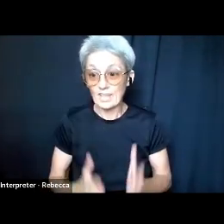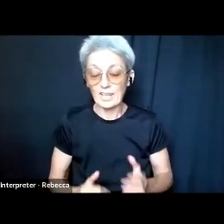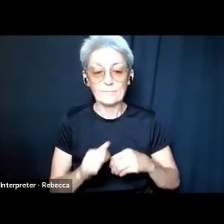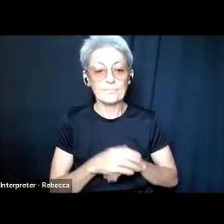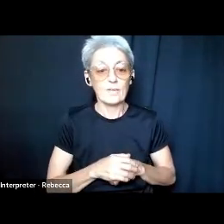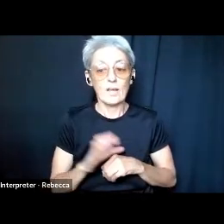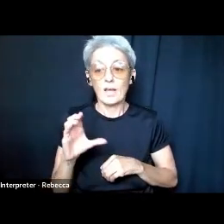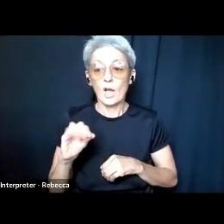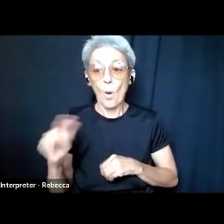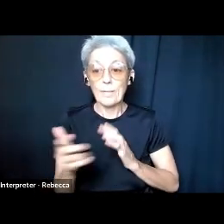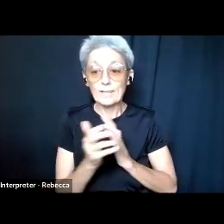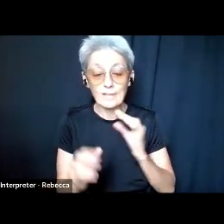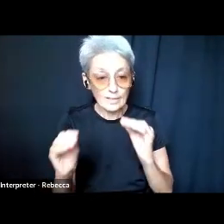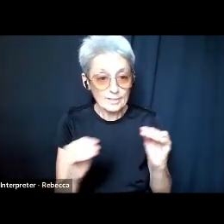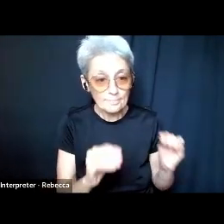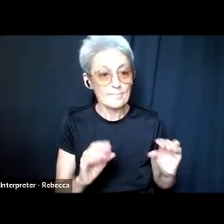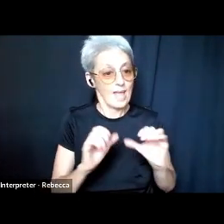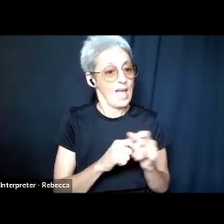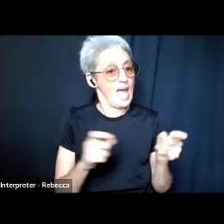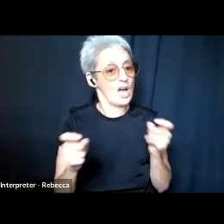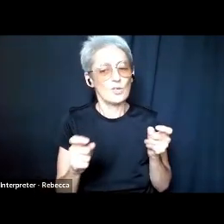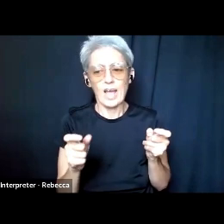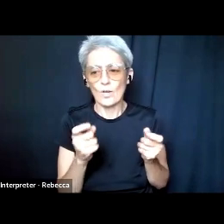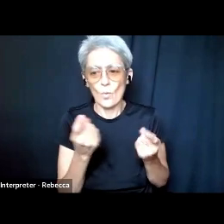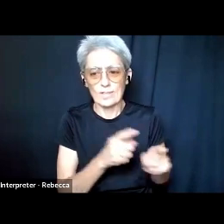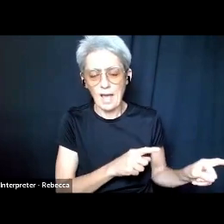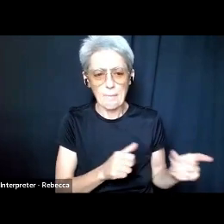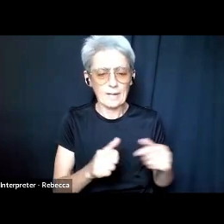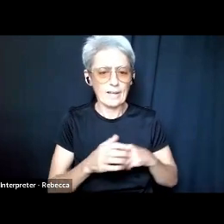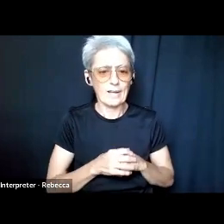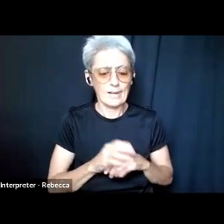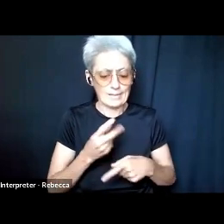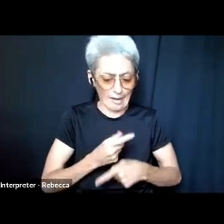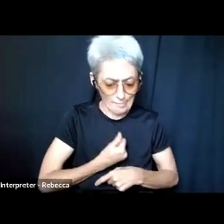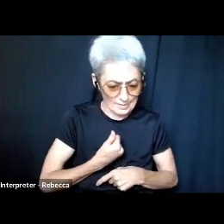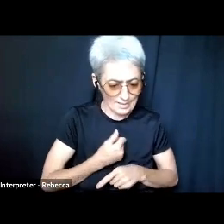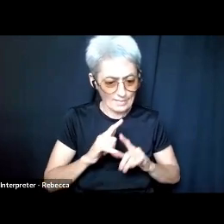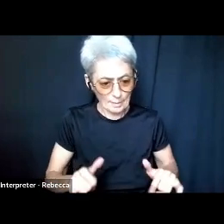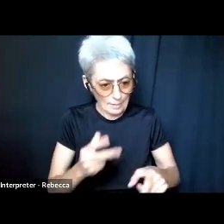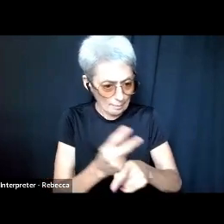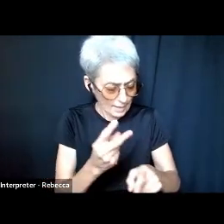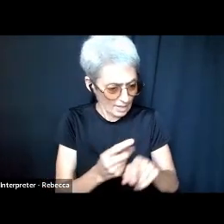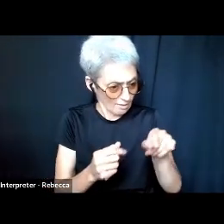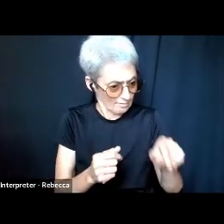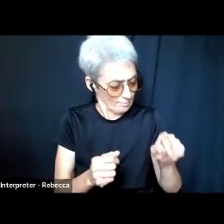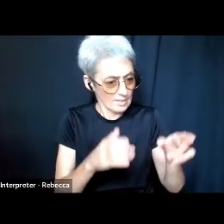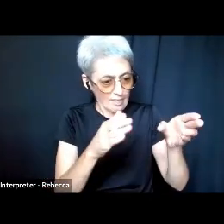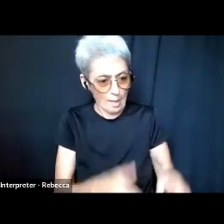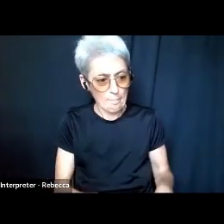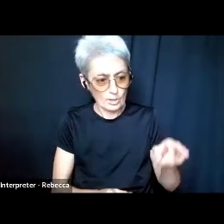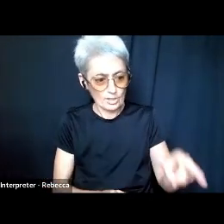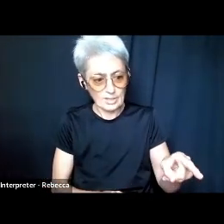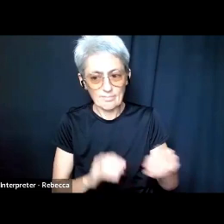coping skills. How do you deal with what's going on? How do you take care of yourself while you're taking care of the person that in your